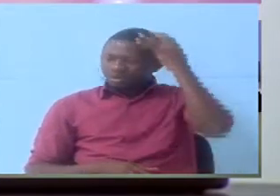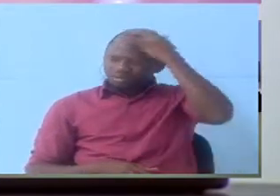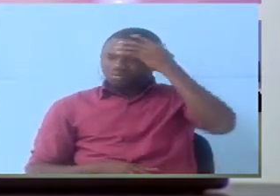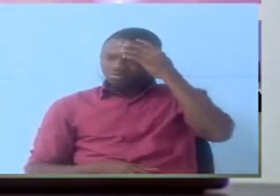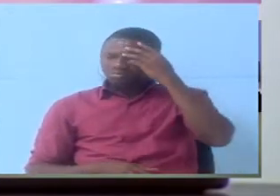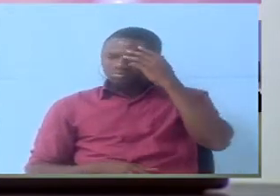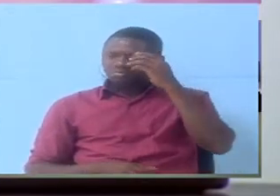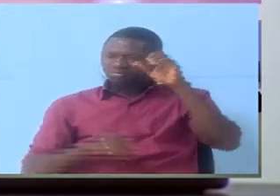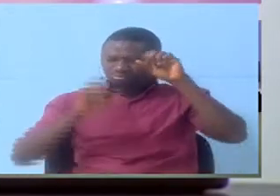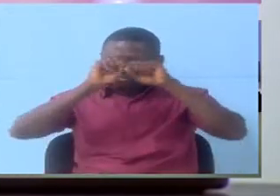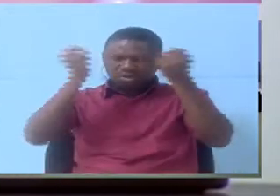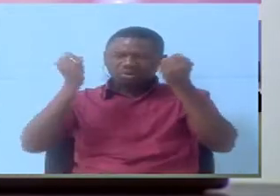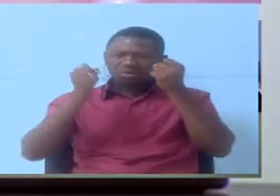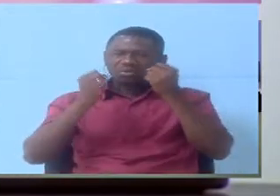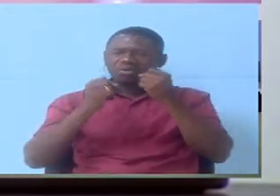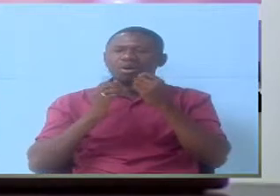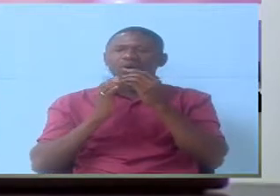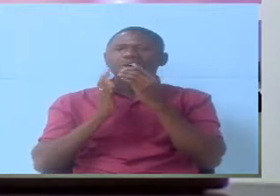the mouth